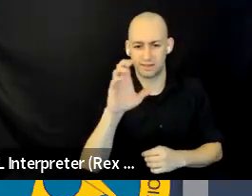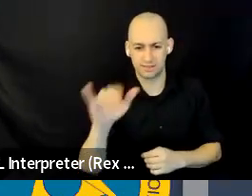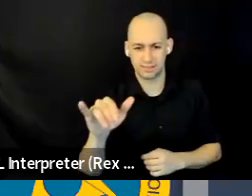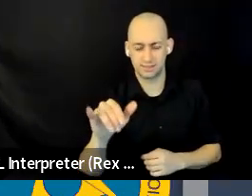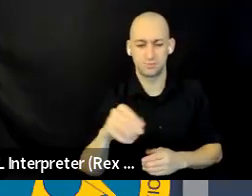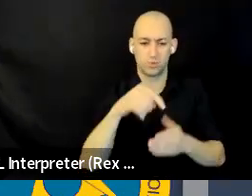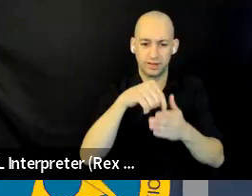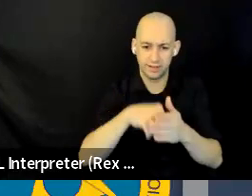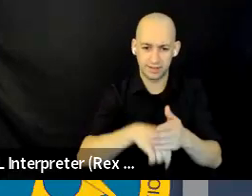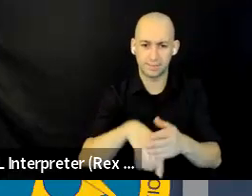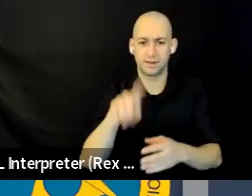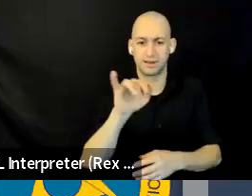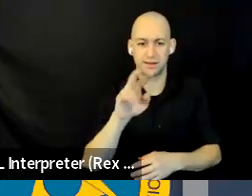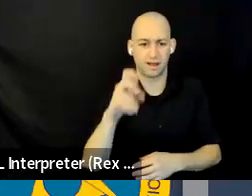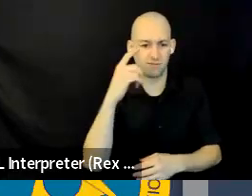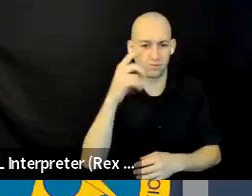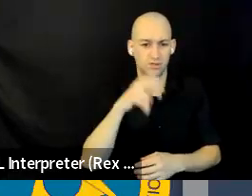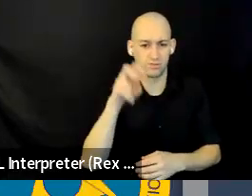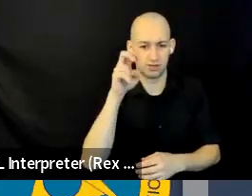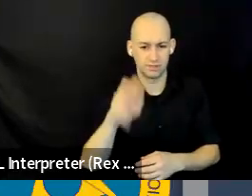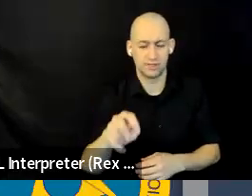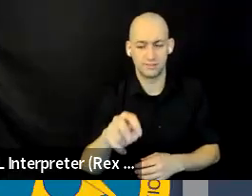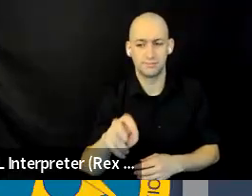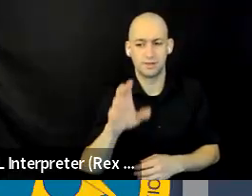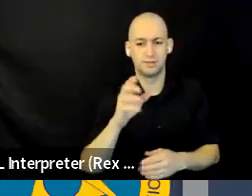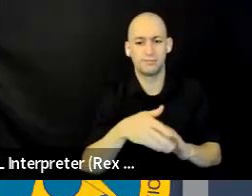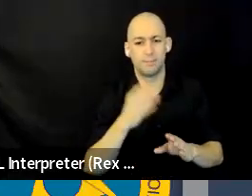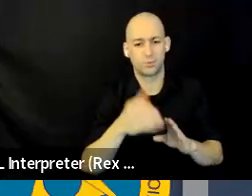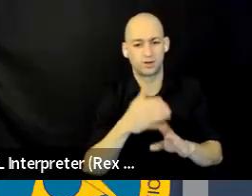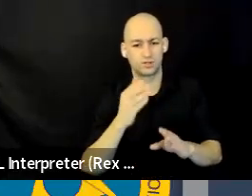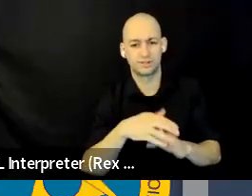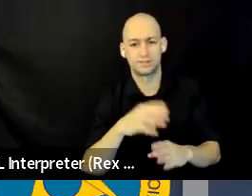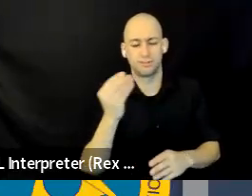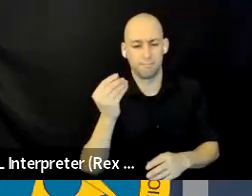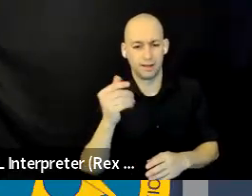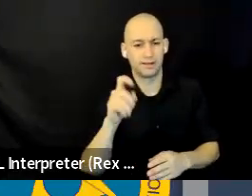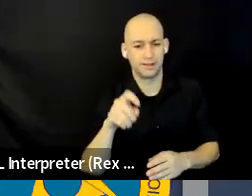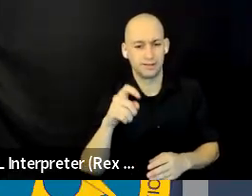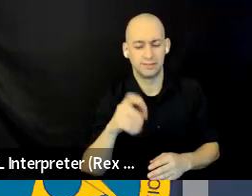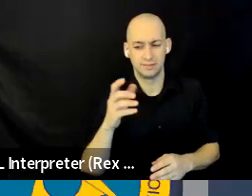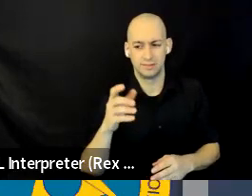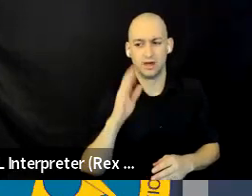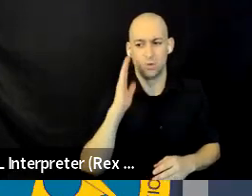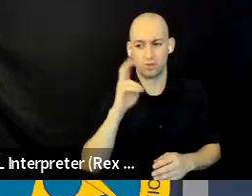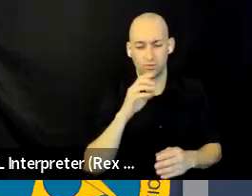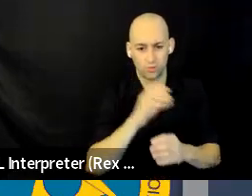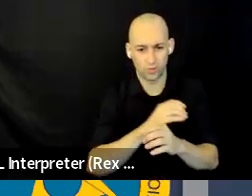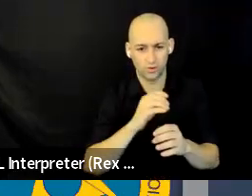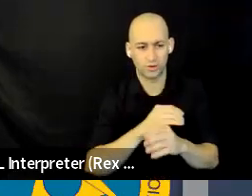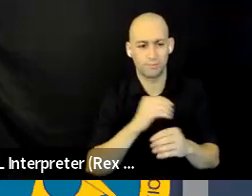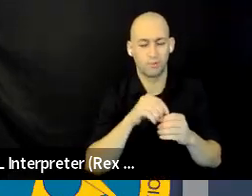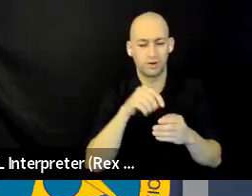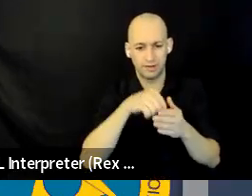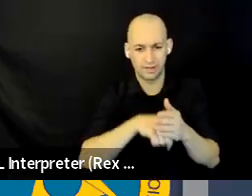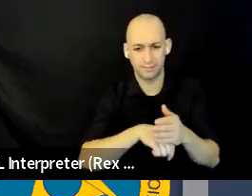the transit operations and capital needs. We are going to look at active transportation in a more deep and comprehensive